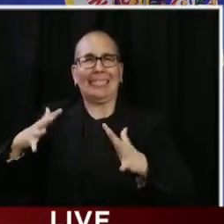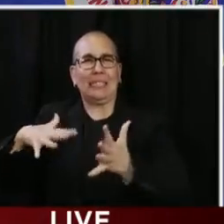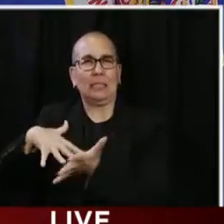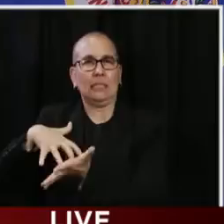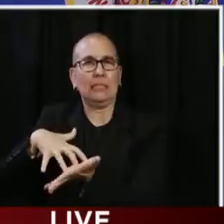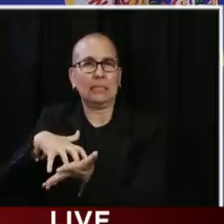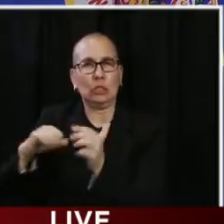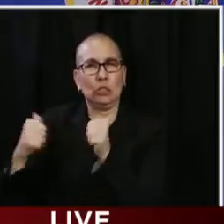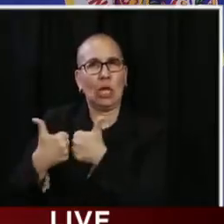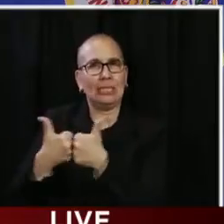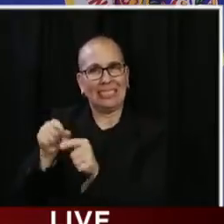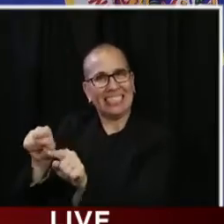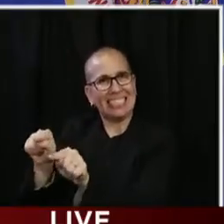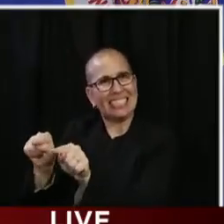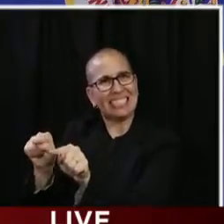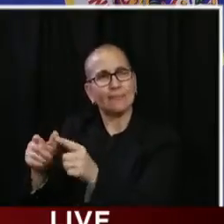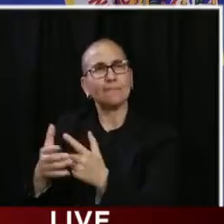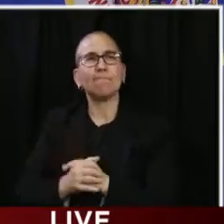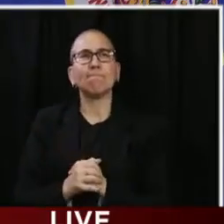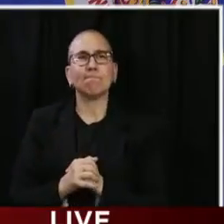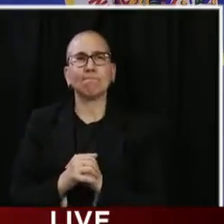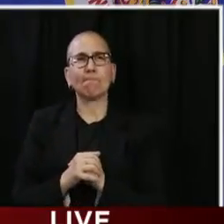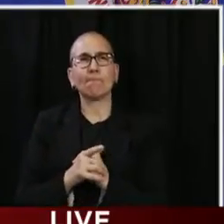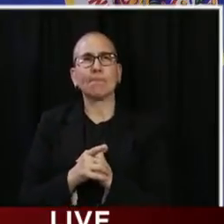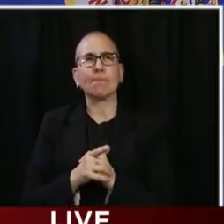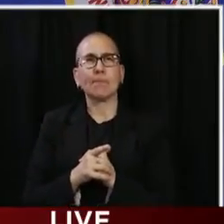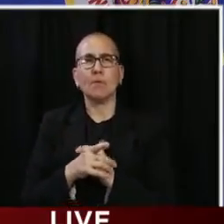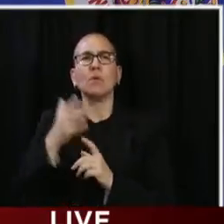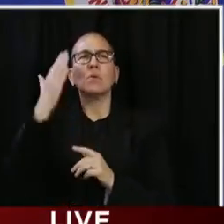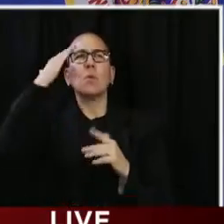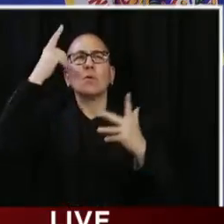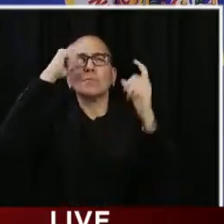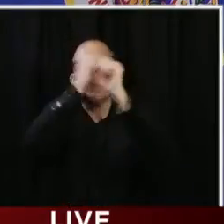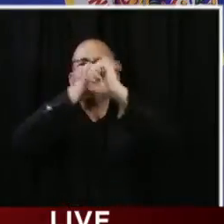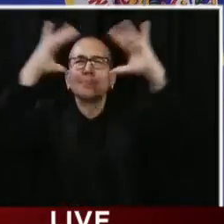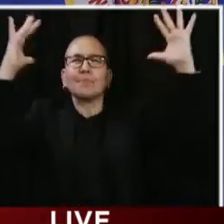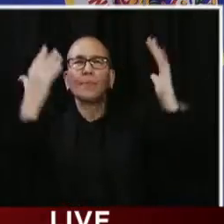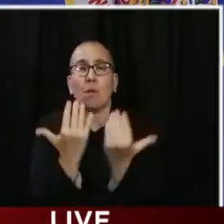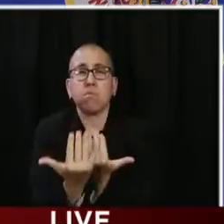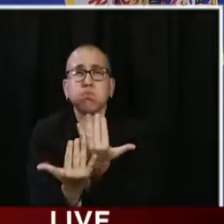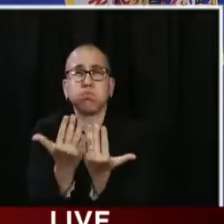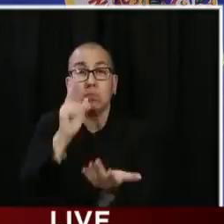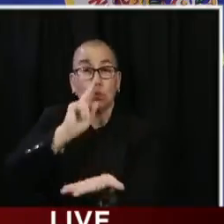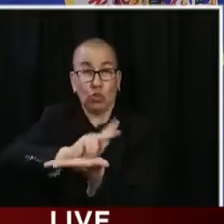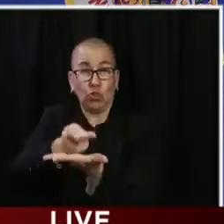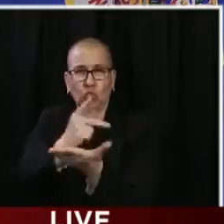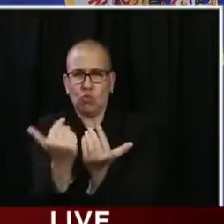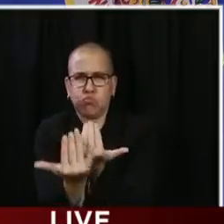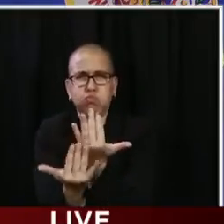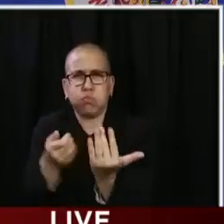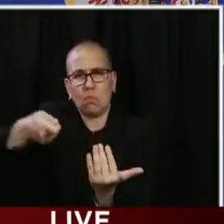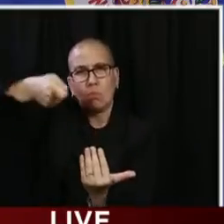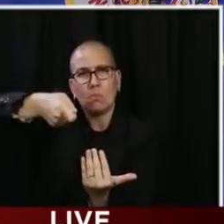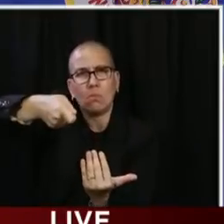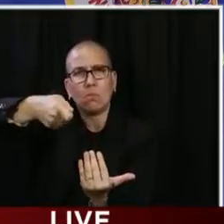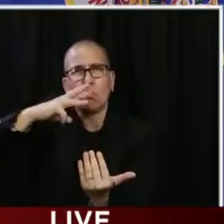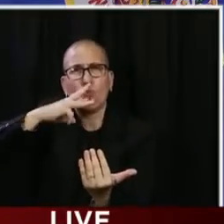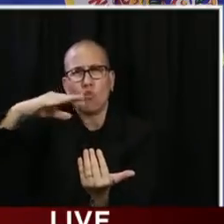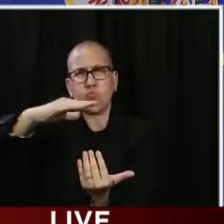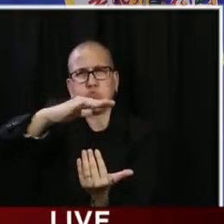heat and keep everybody in their house so that it wasn't even simmering, that comes at a heck of a cost. It comes at an economic cost. It